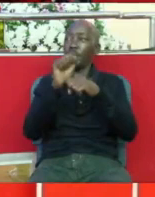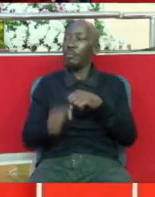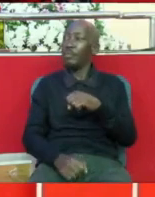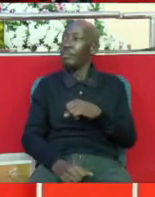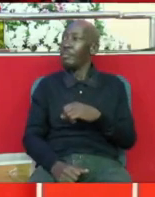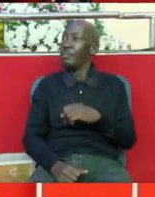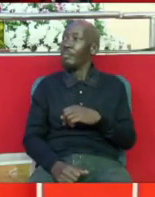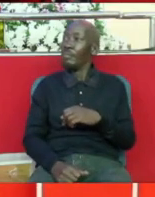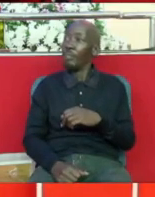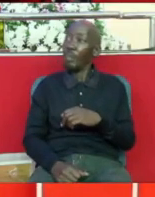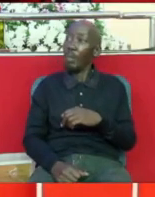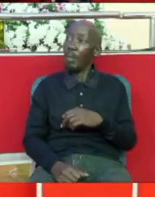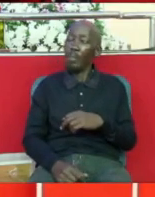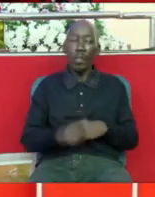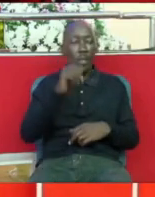washinde.